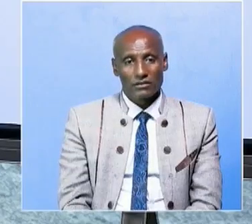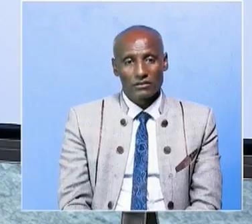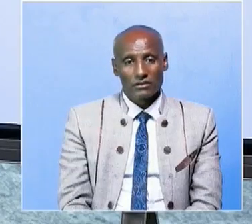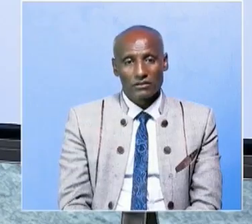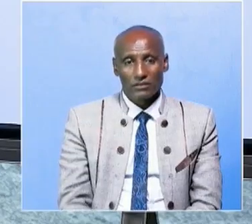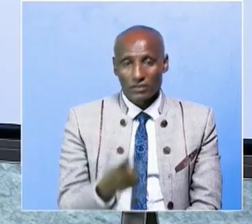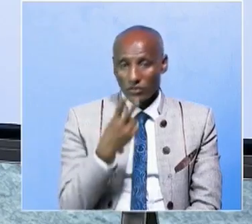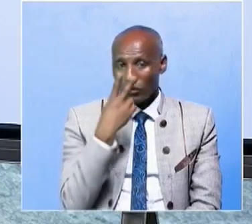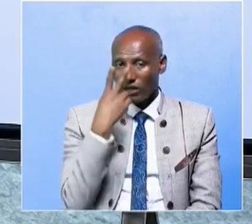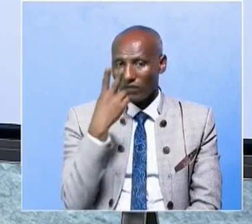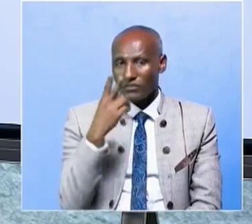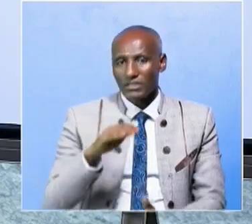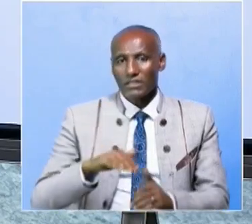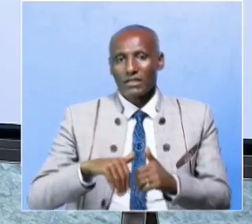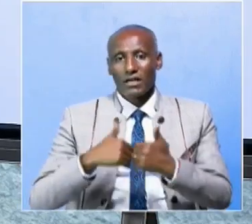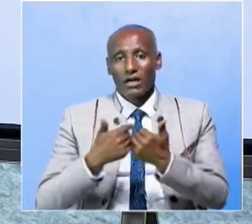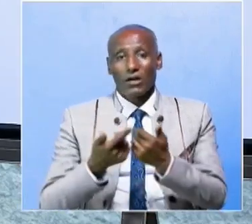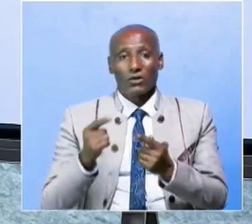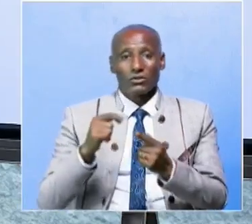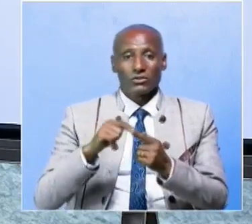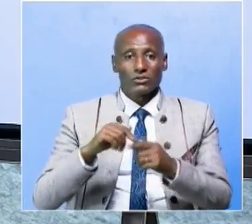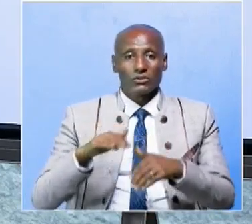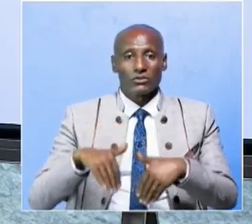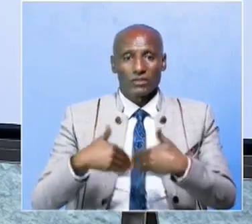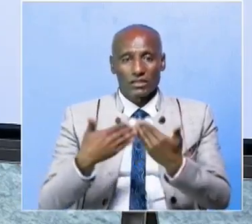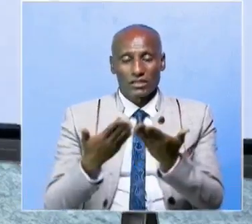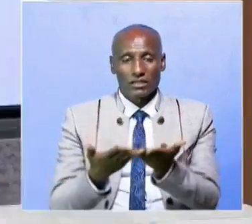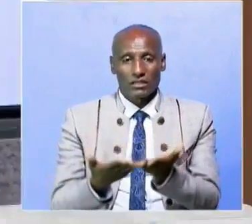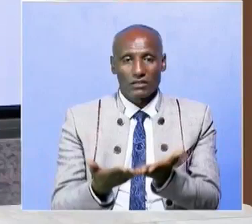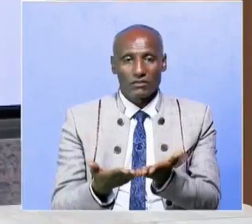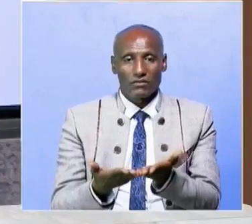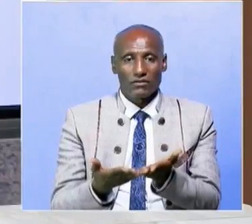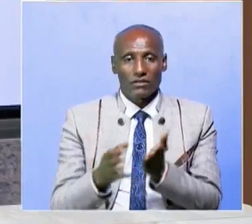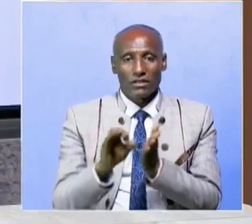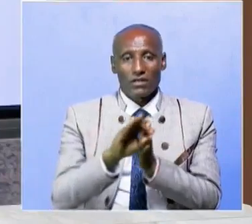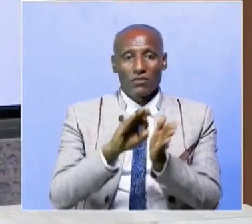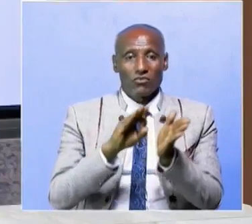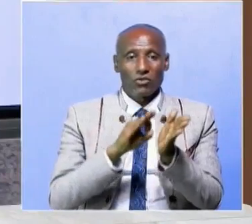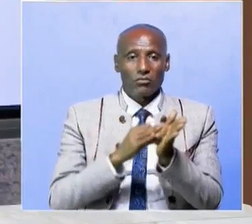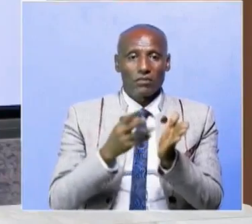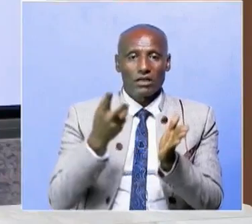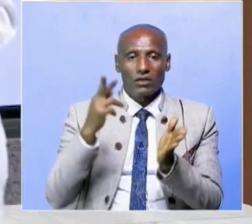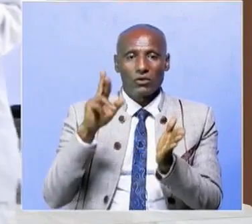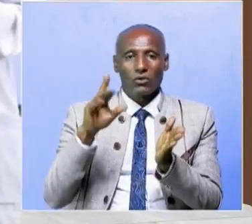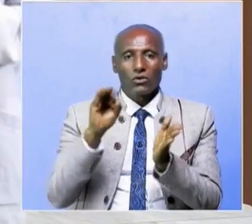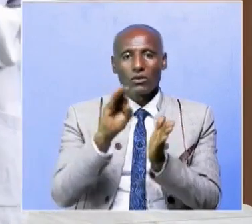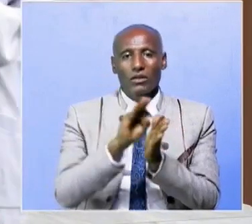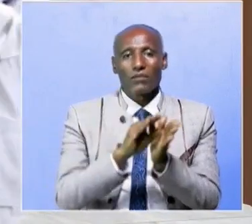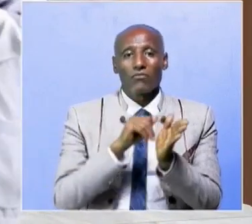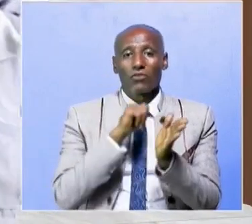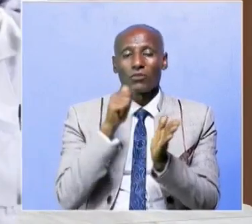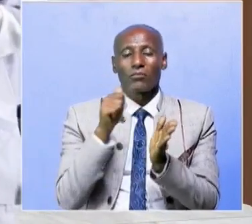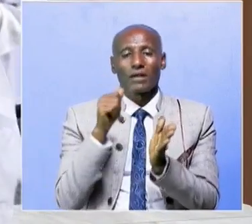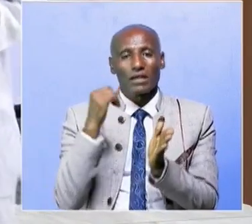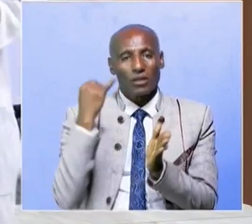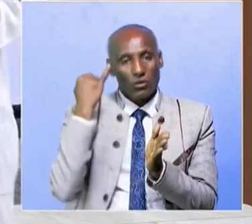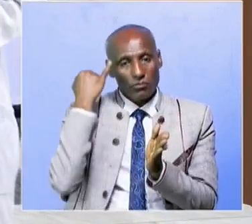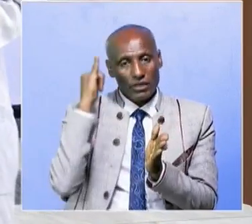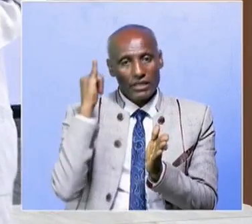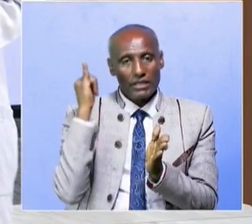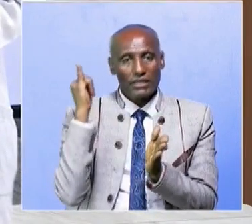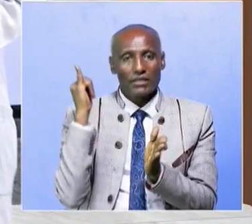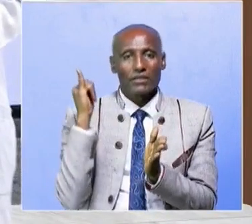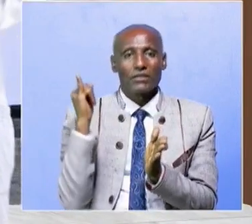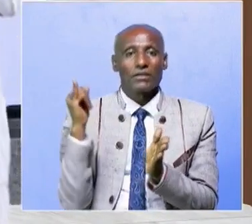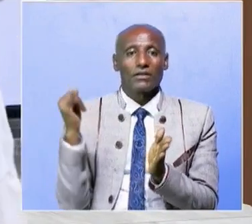have seen how to give formal or informal opinions, or also